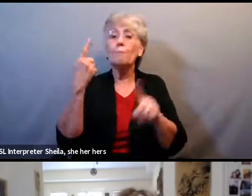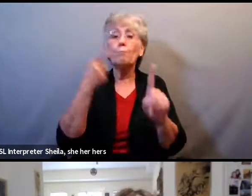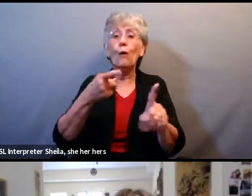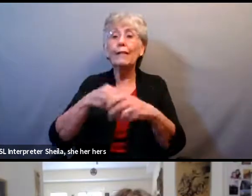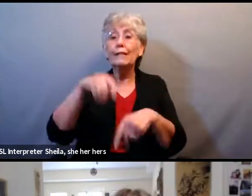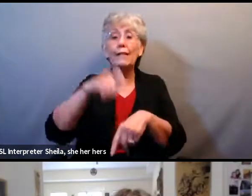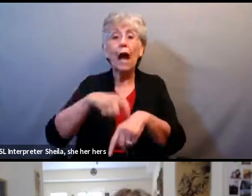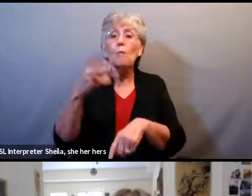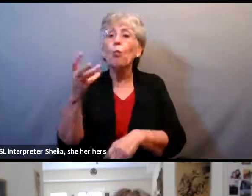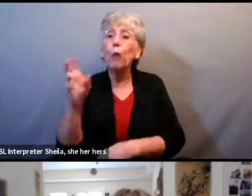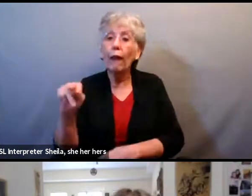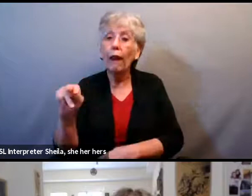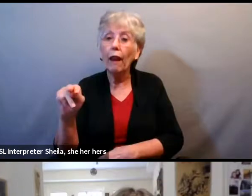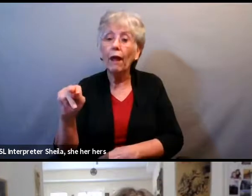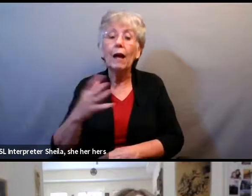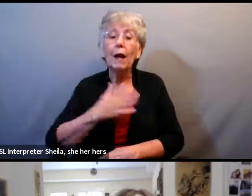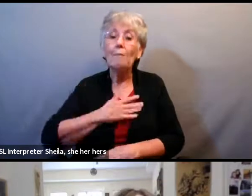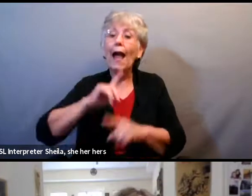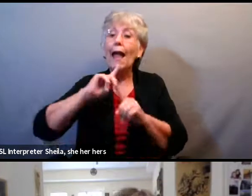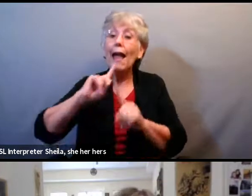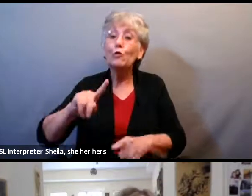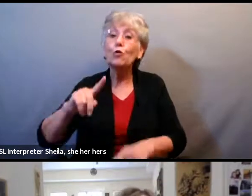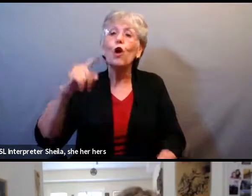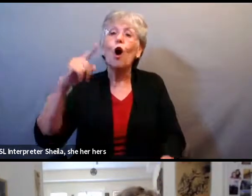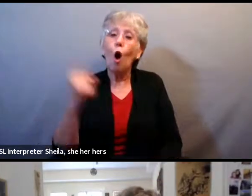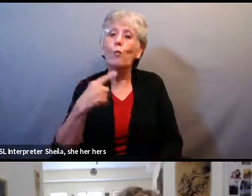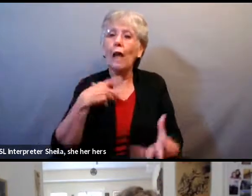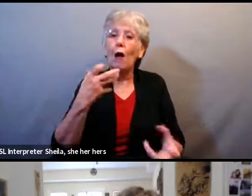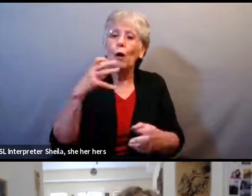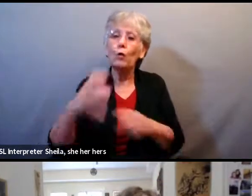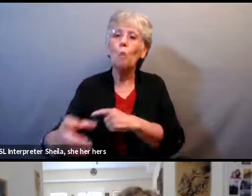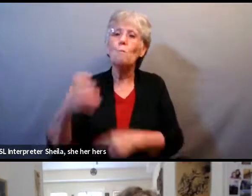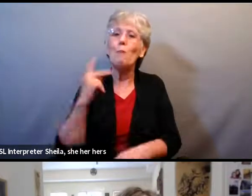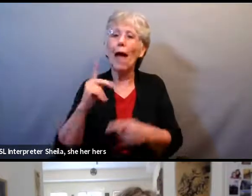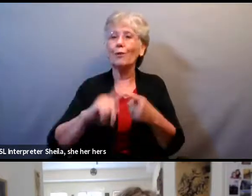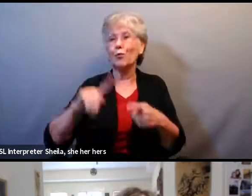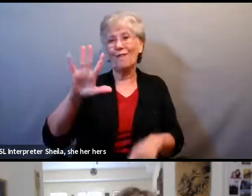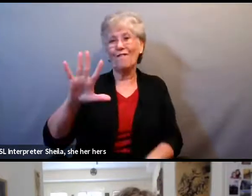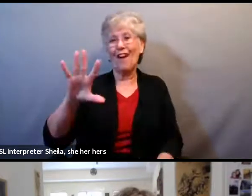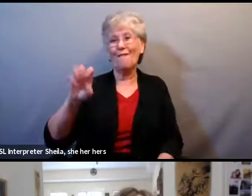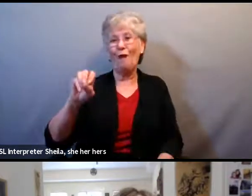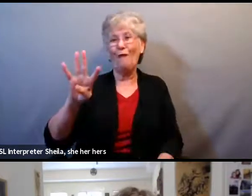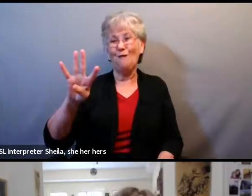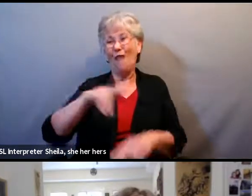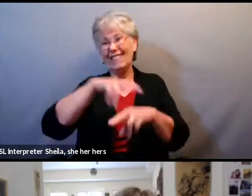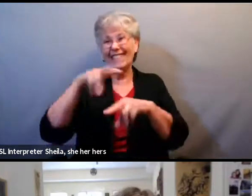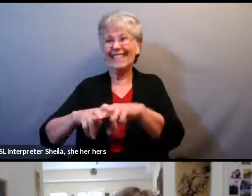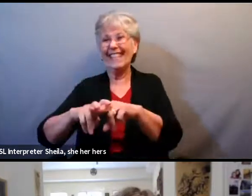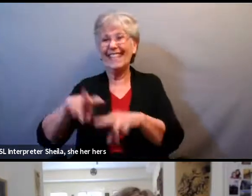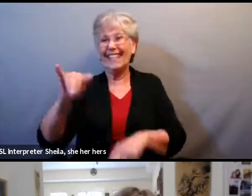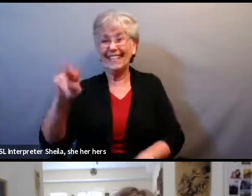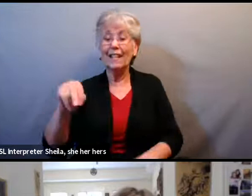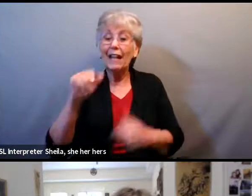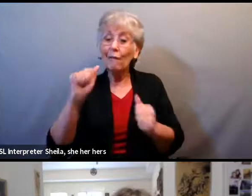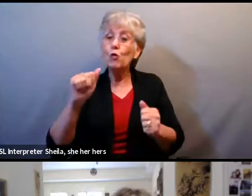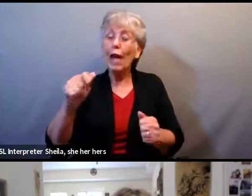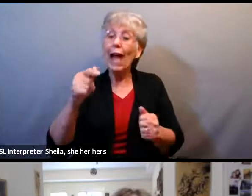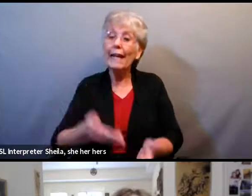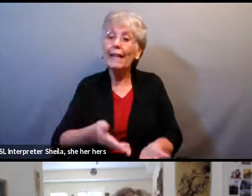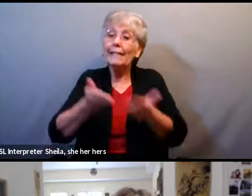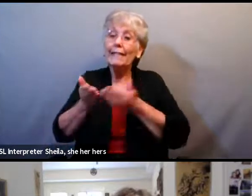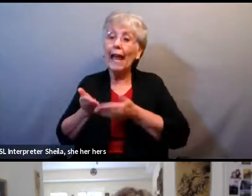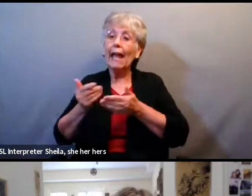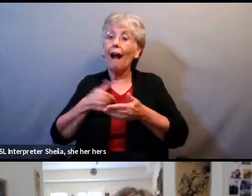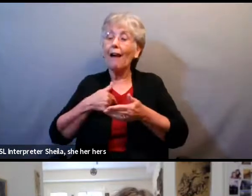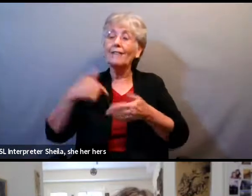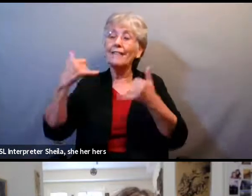answer is always the 504 sit-ins. And so if you could take us in a time machine and